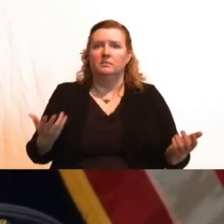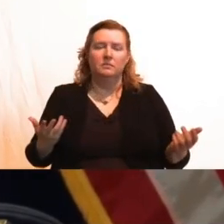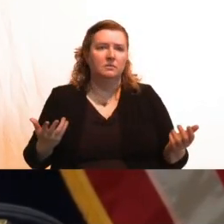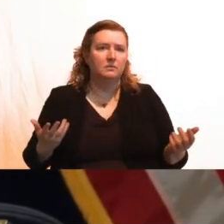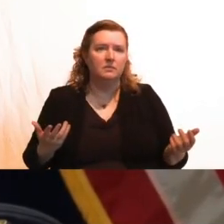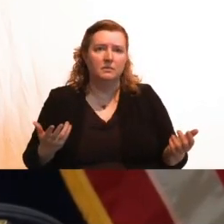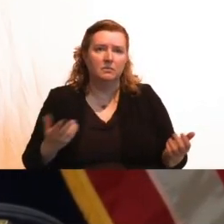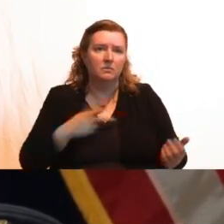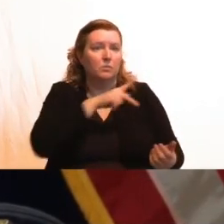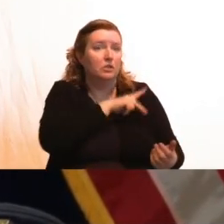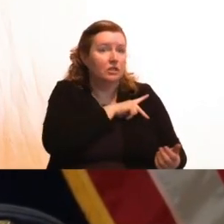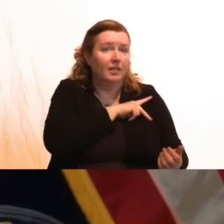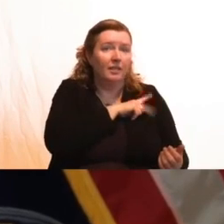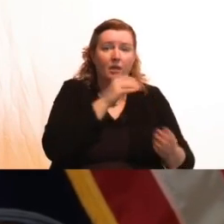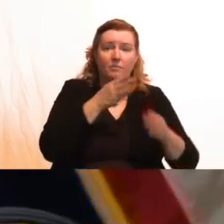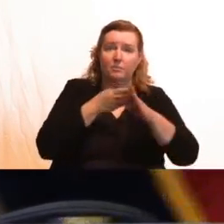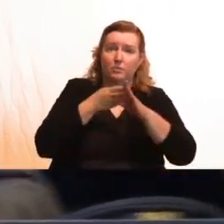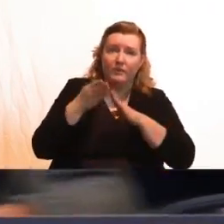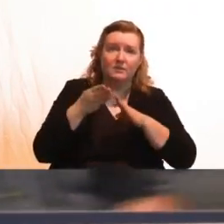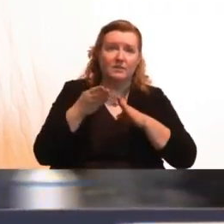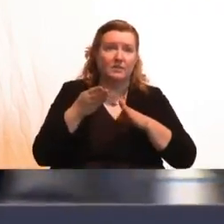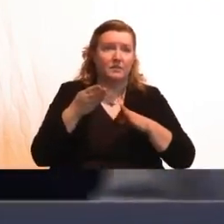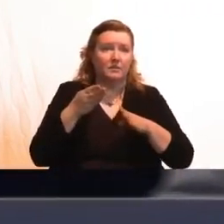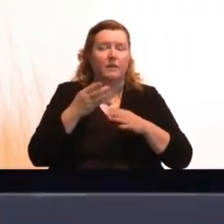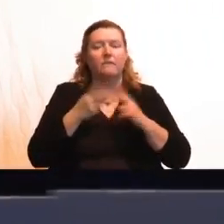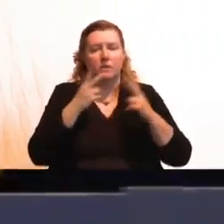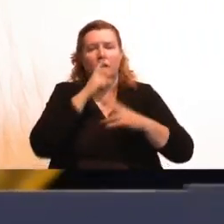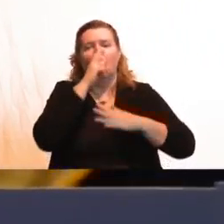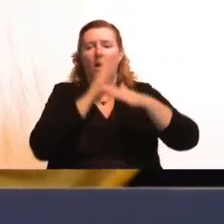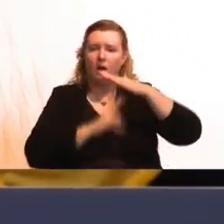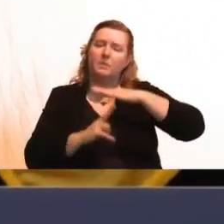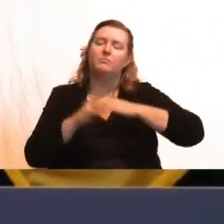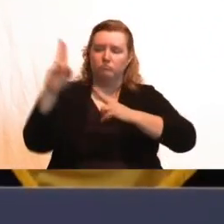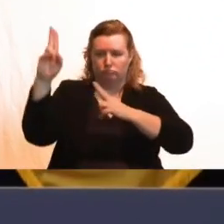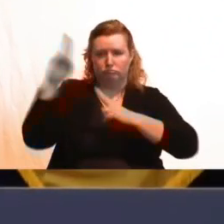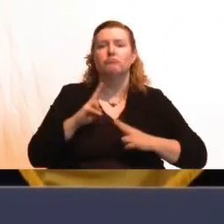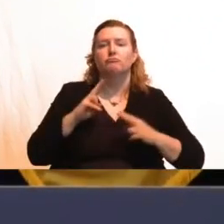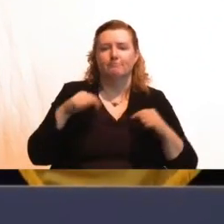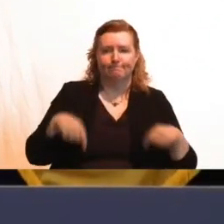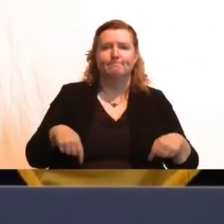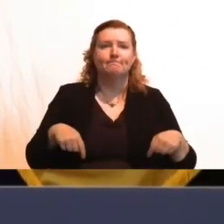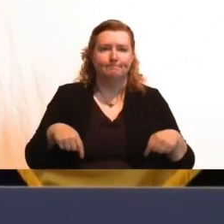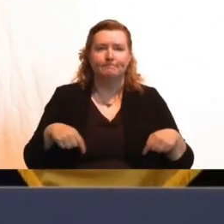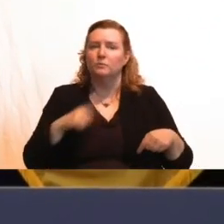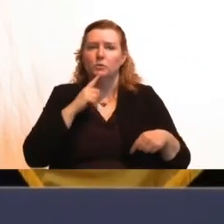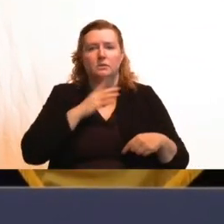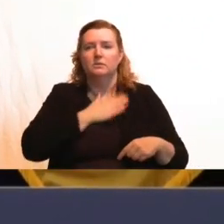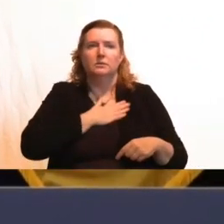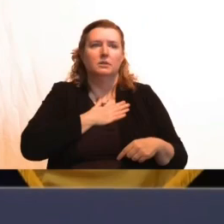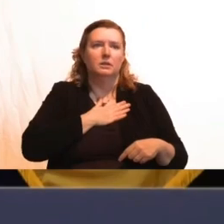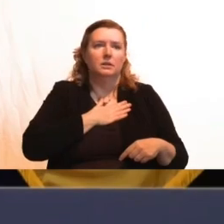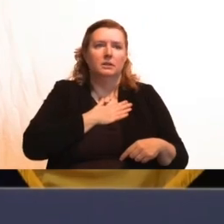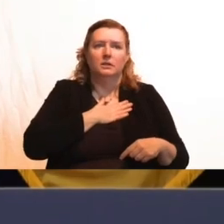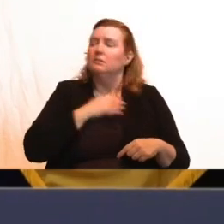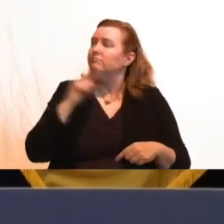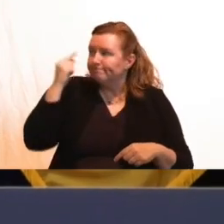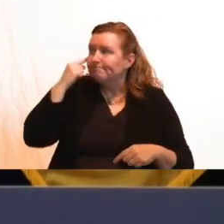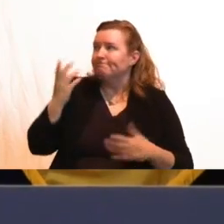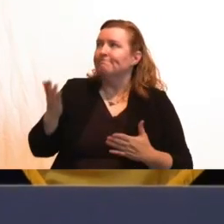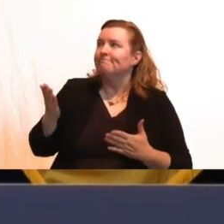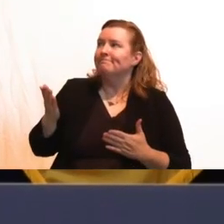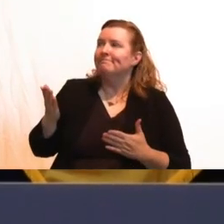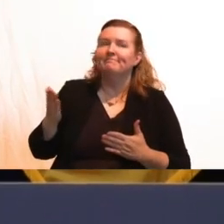you, Governor. I would echo those last words without fail. Also, many of those organizations, the federal ones in